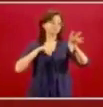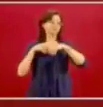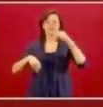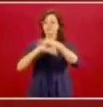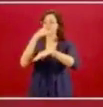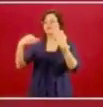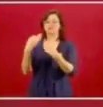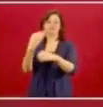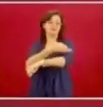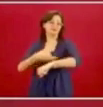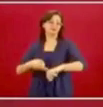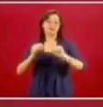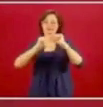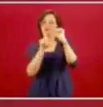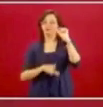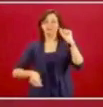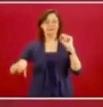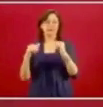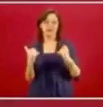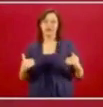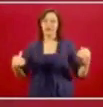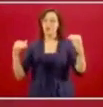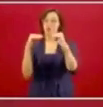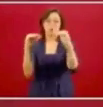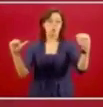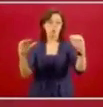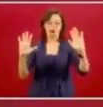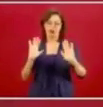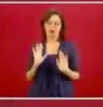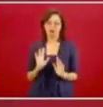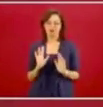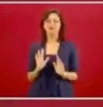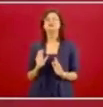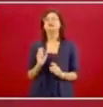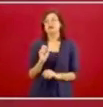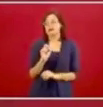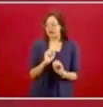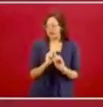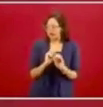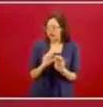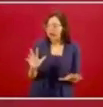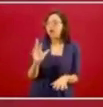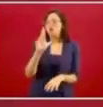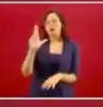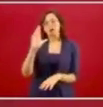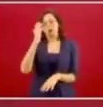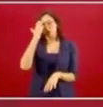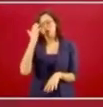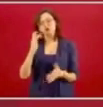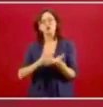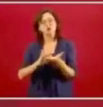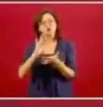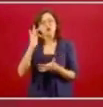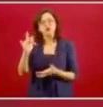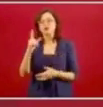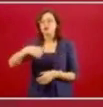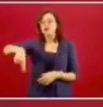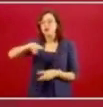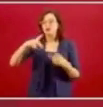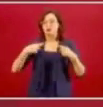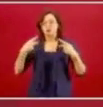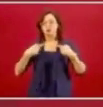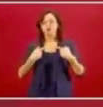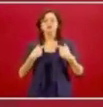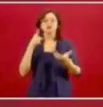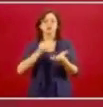at risk. Also, all of our families. But of course, the health sector professionals, the